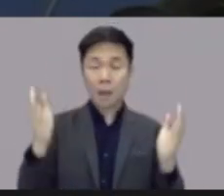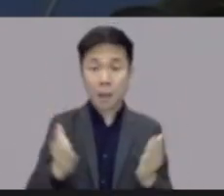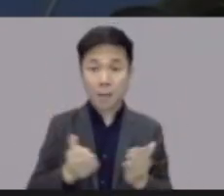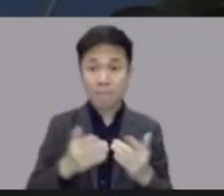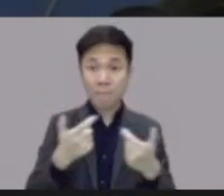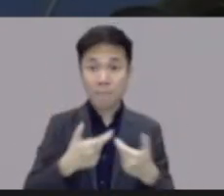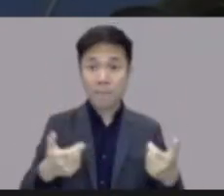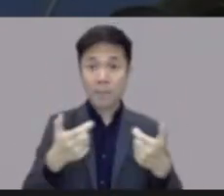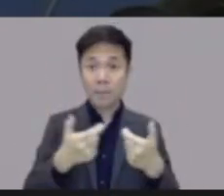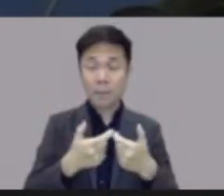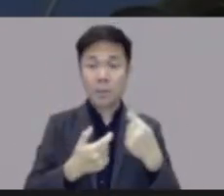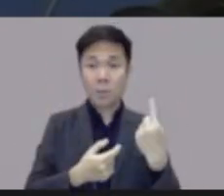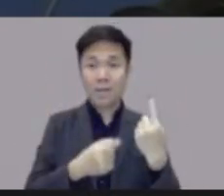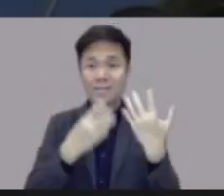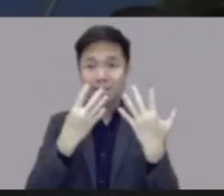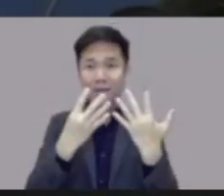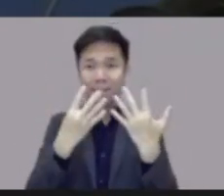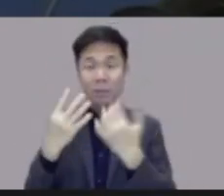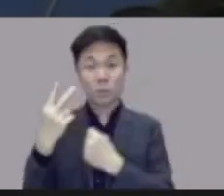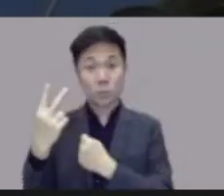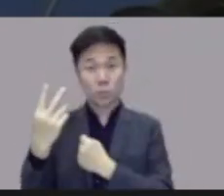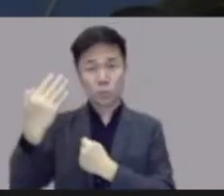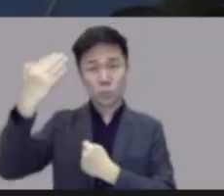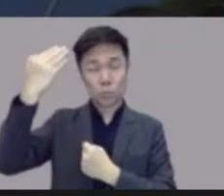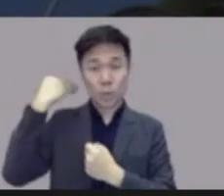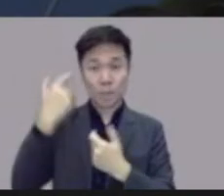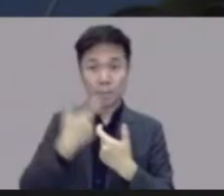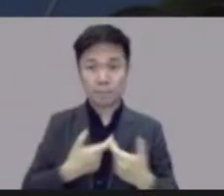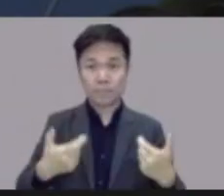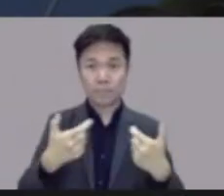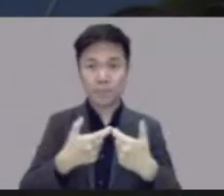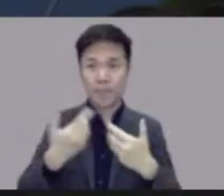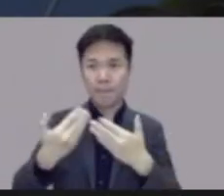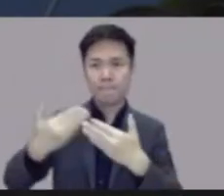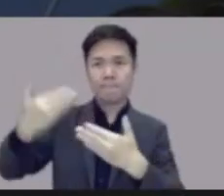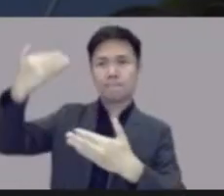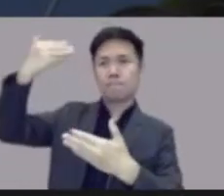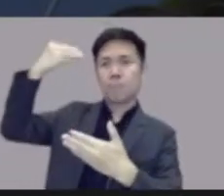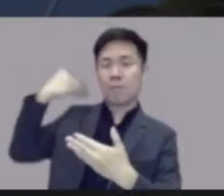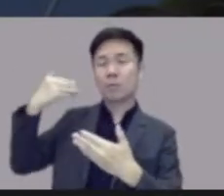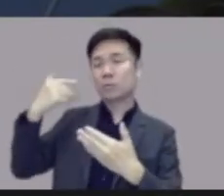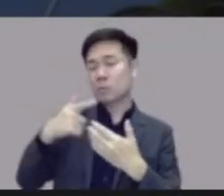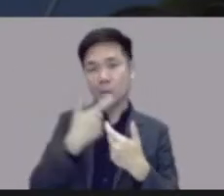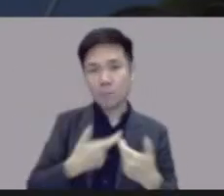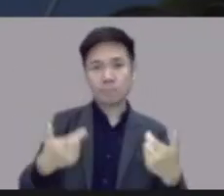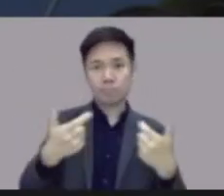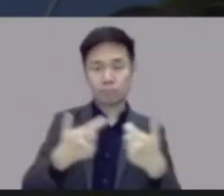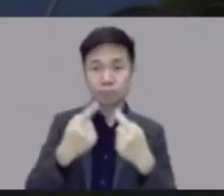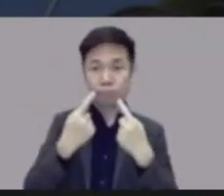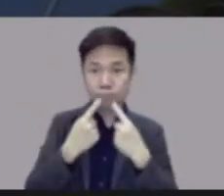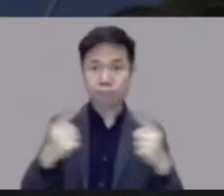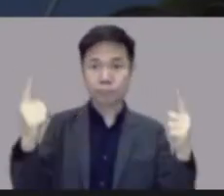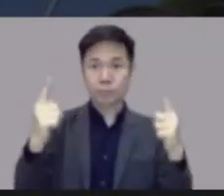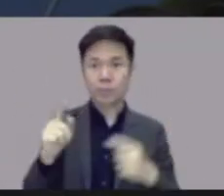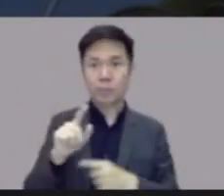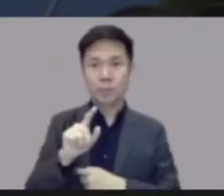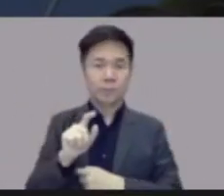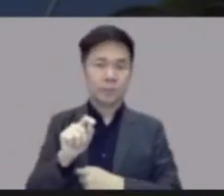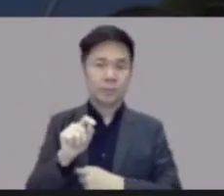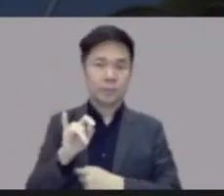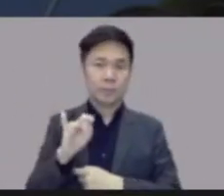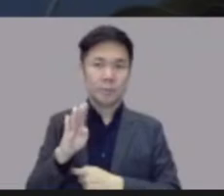but before that I think it was tibilisi Declaration first uh this